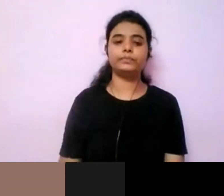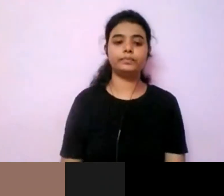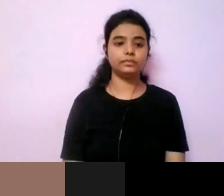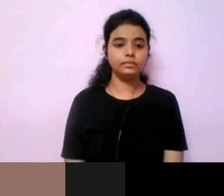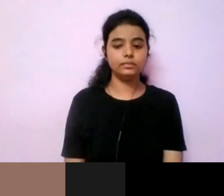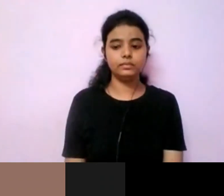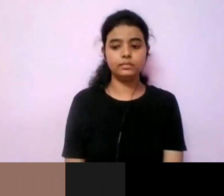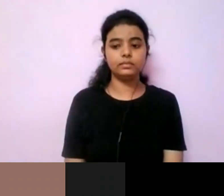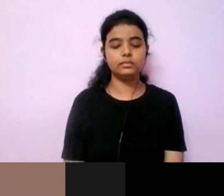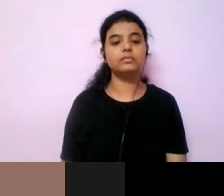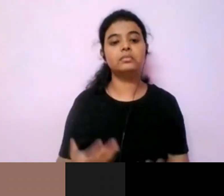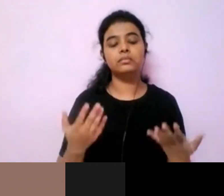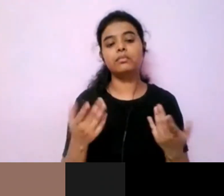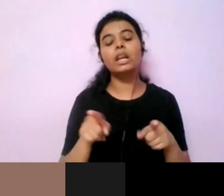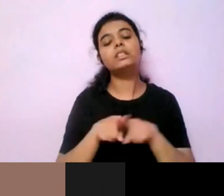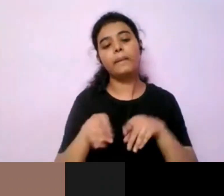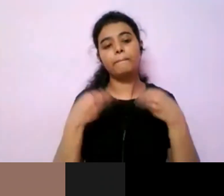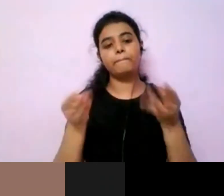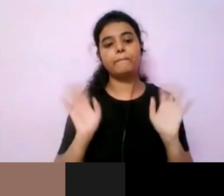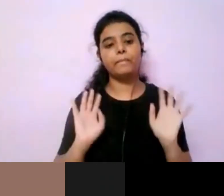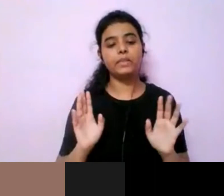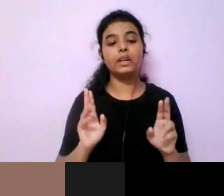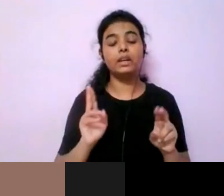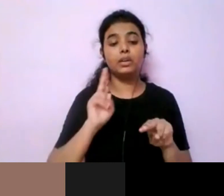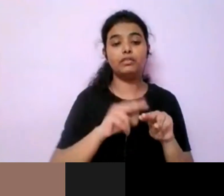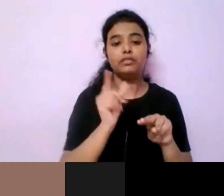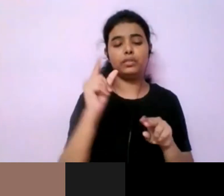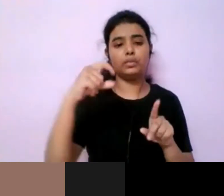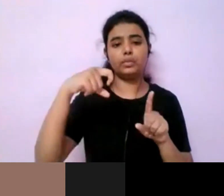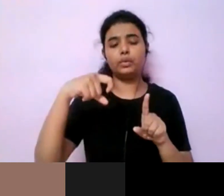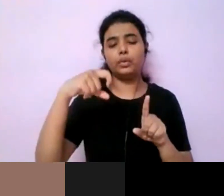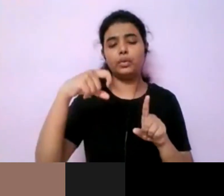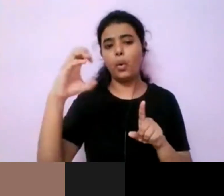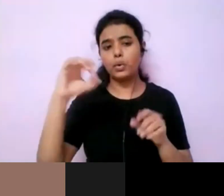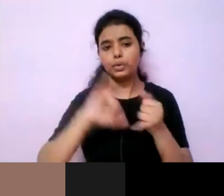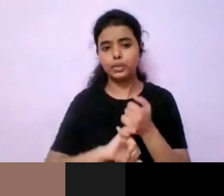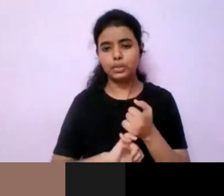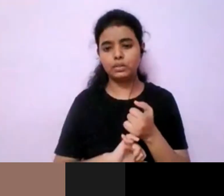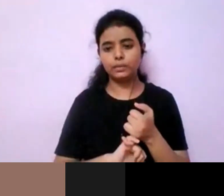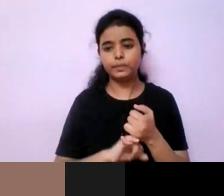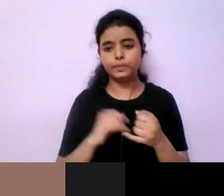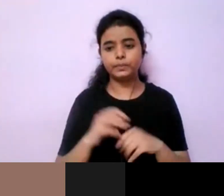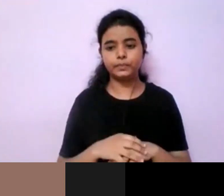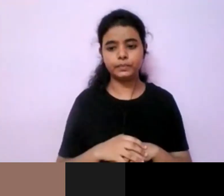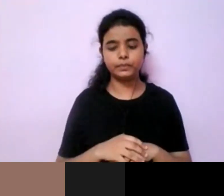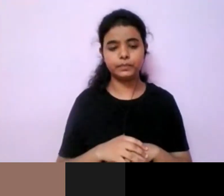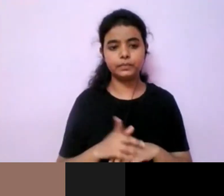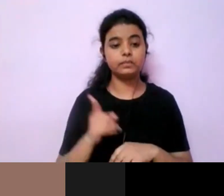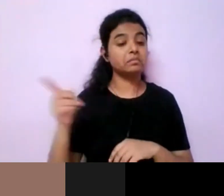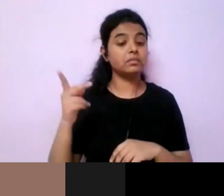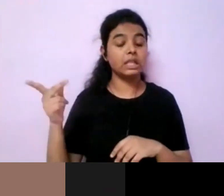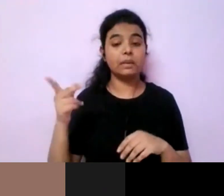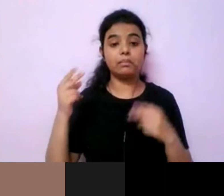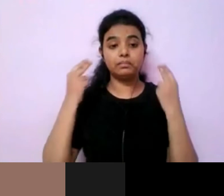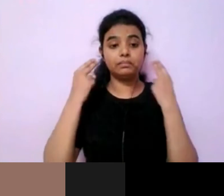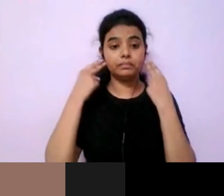I think that if we look at, for example, Foucault's work, what if we were to his work on critique that